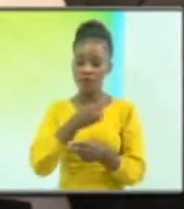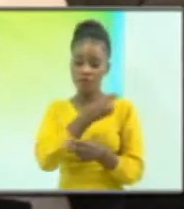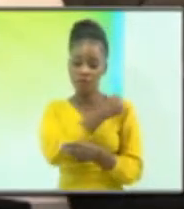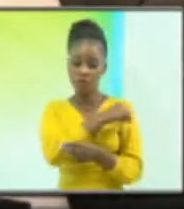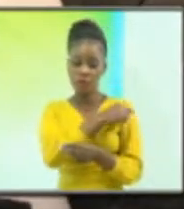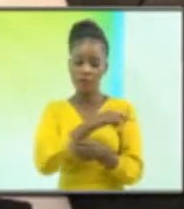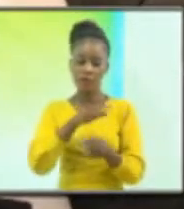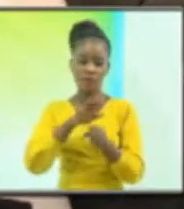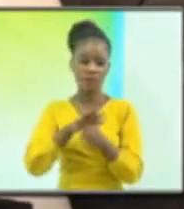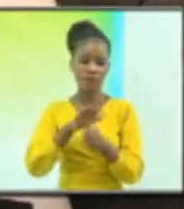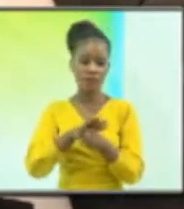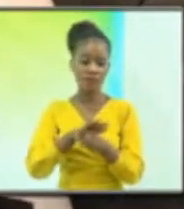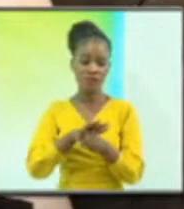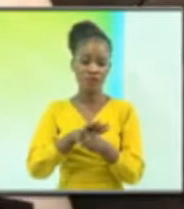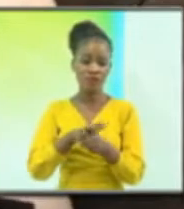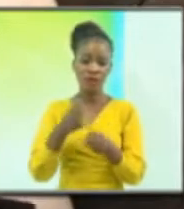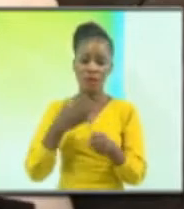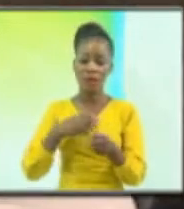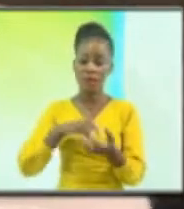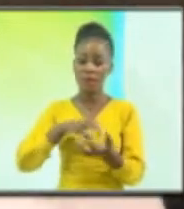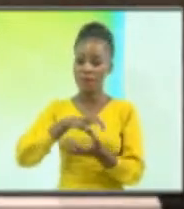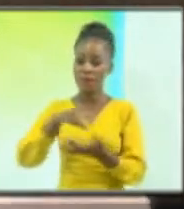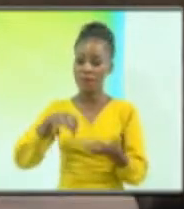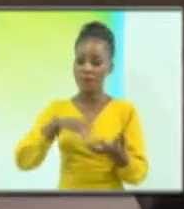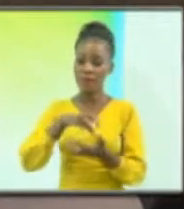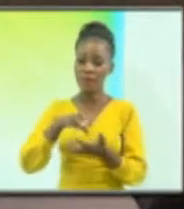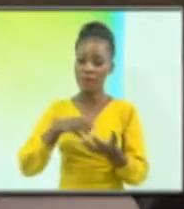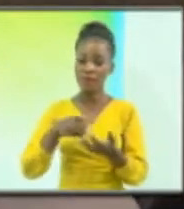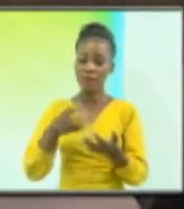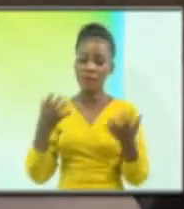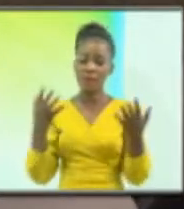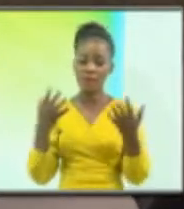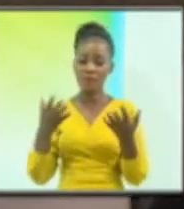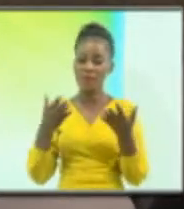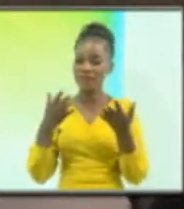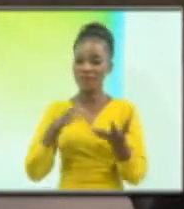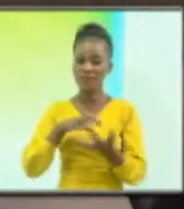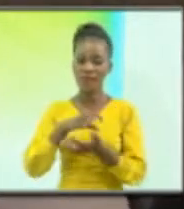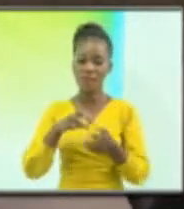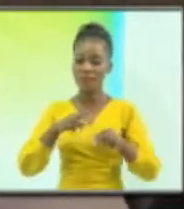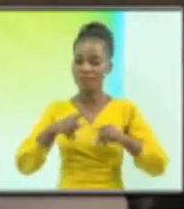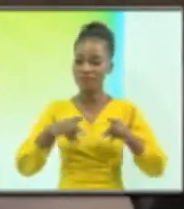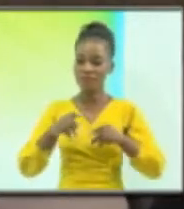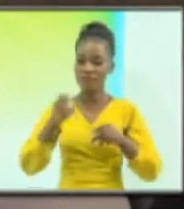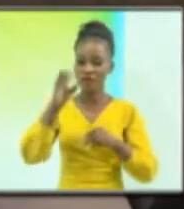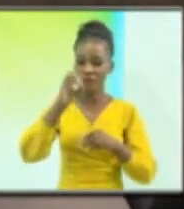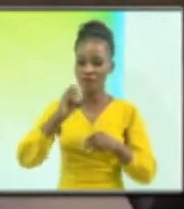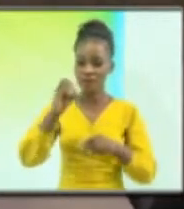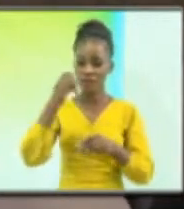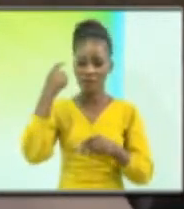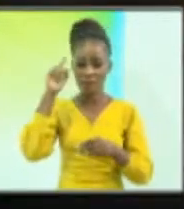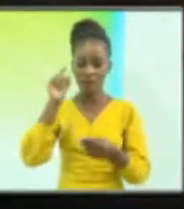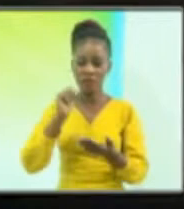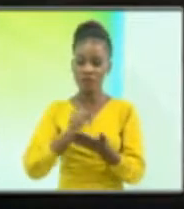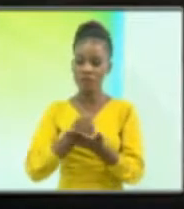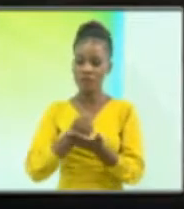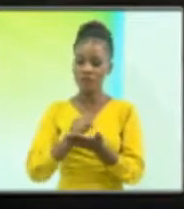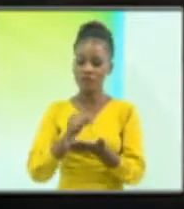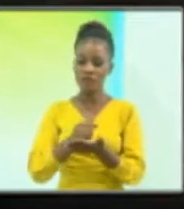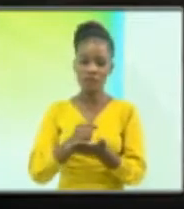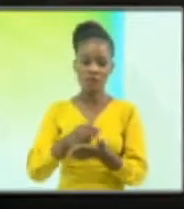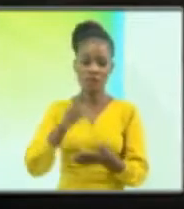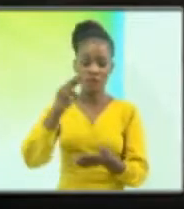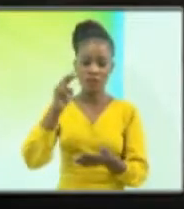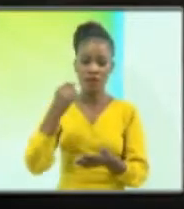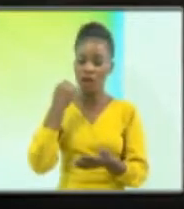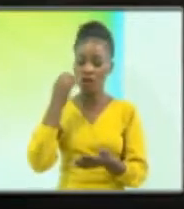many people crowding this place? Aren't you afraid of people colliding your offices for passports, really, in such an era? No, I